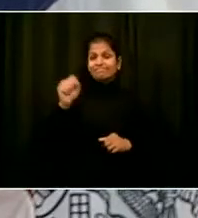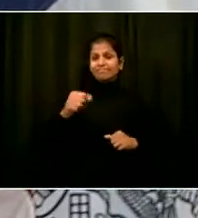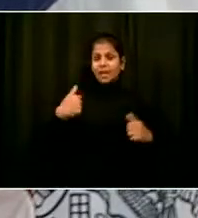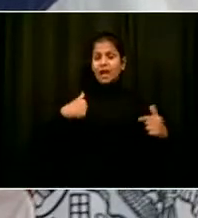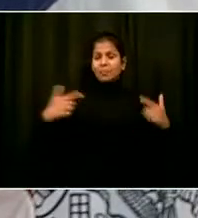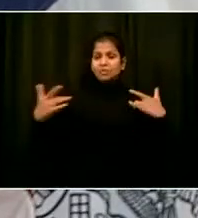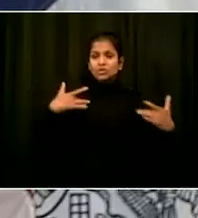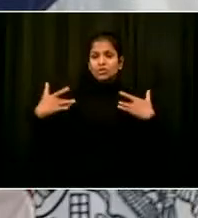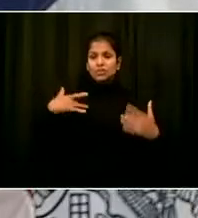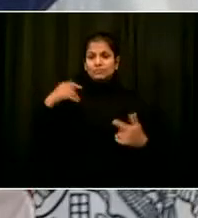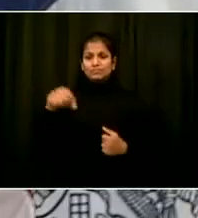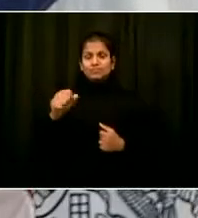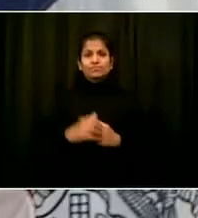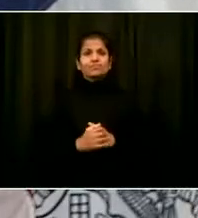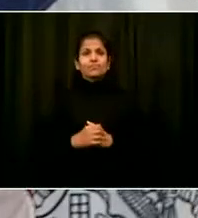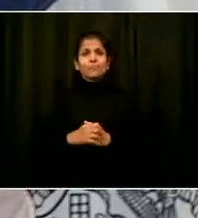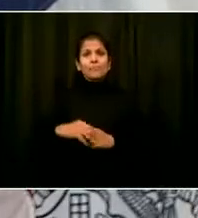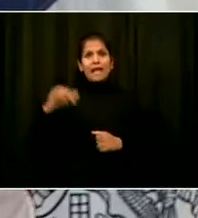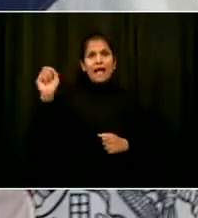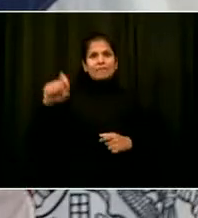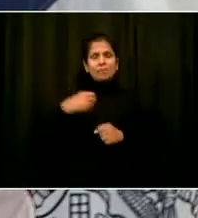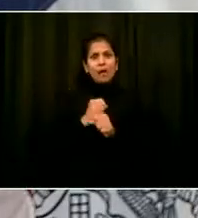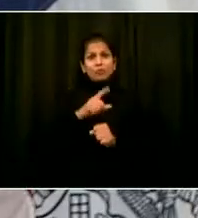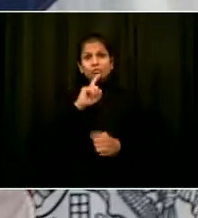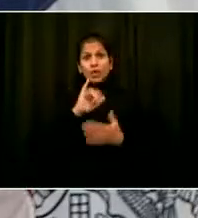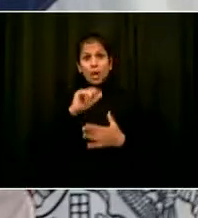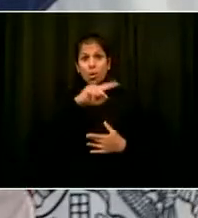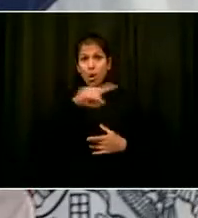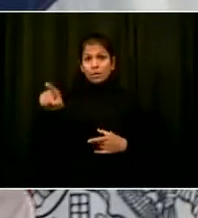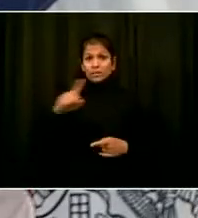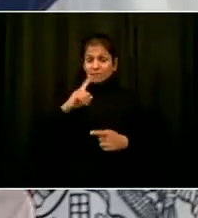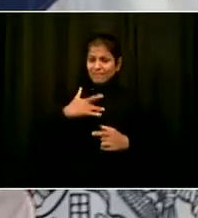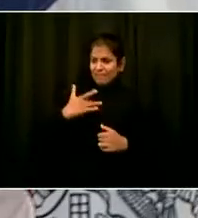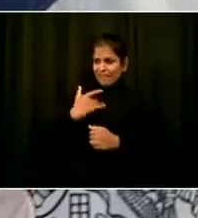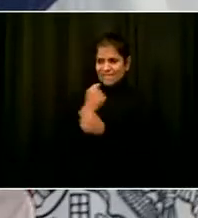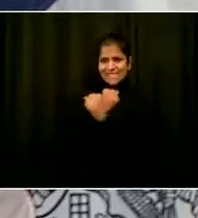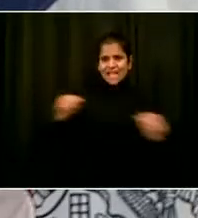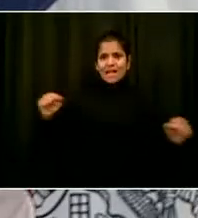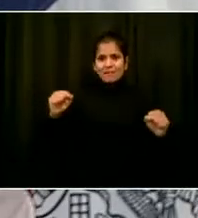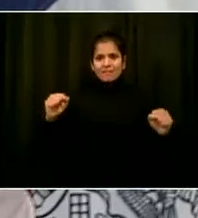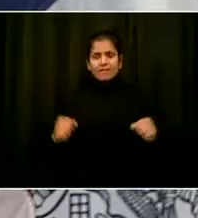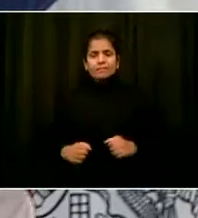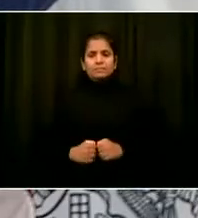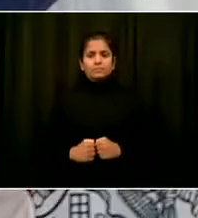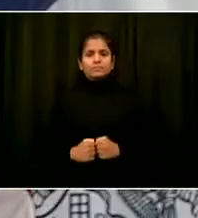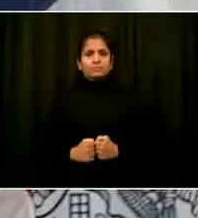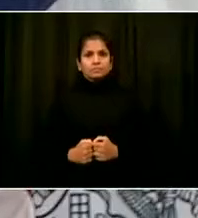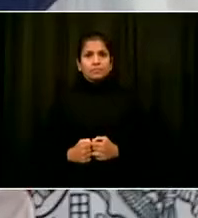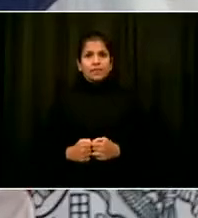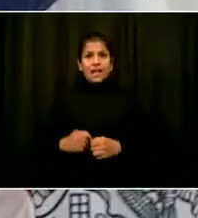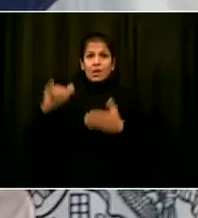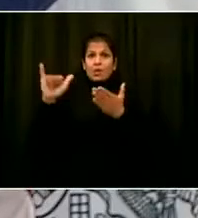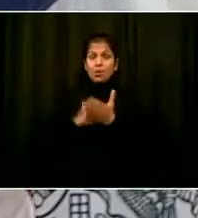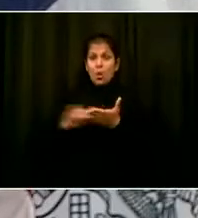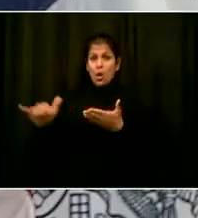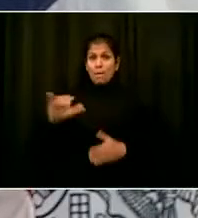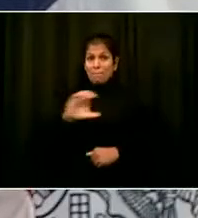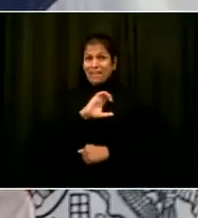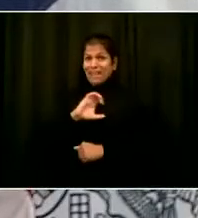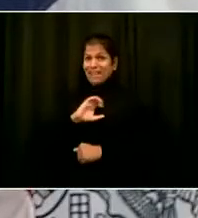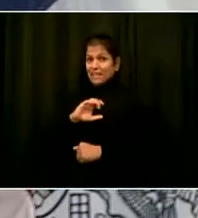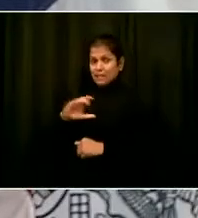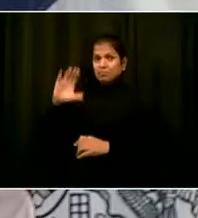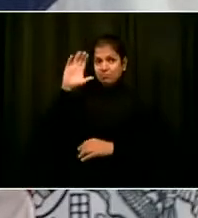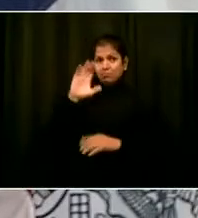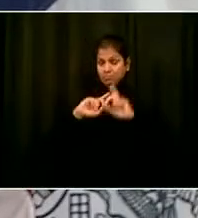the subway and know that help will be there for them so NYPD is going to be increasing its presence in the Subways that will be very